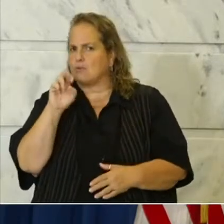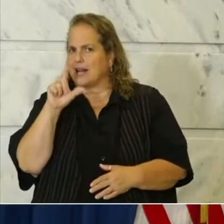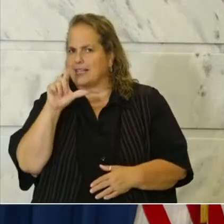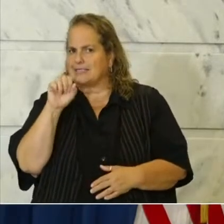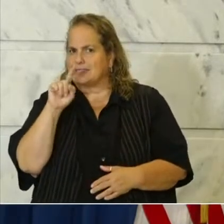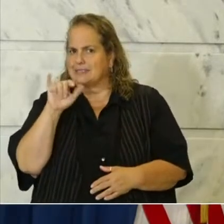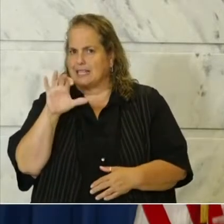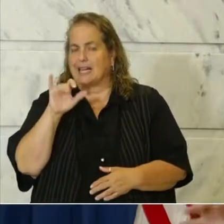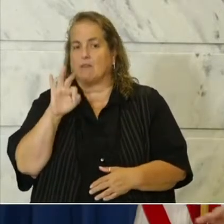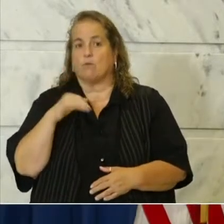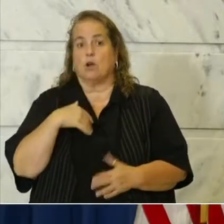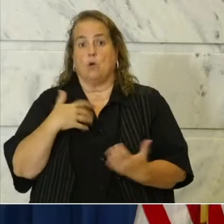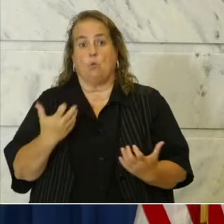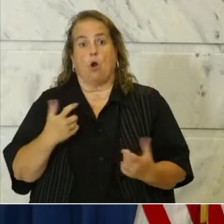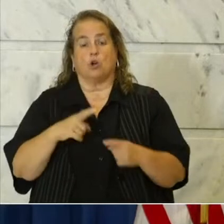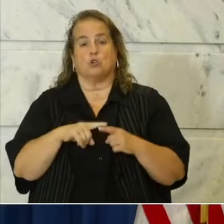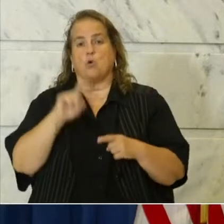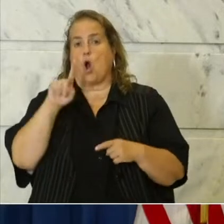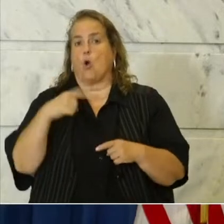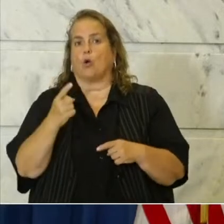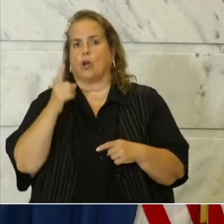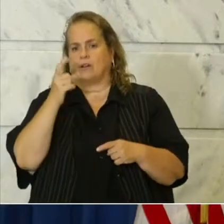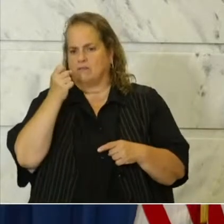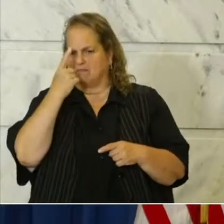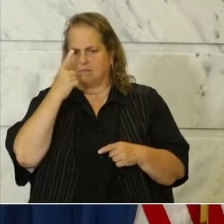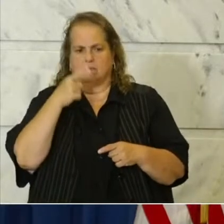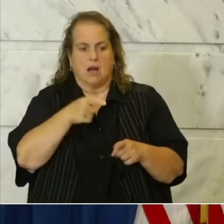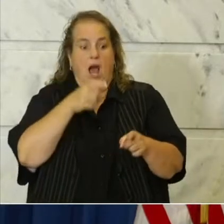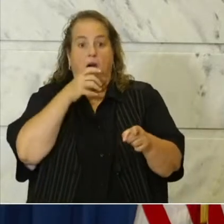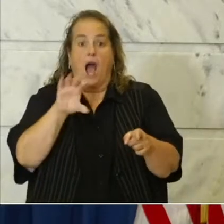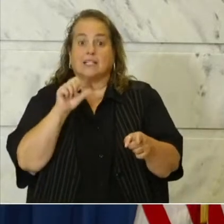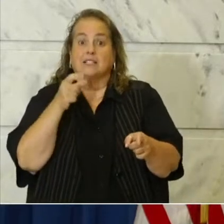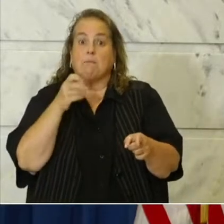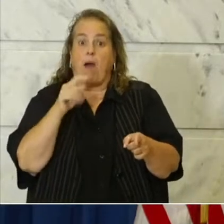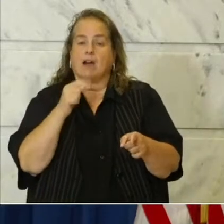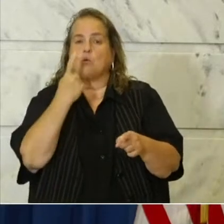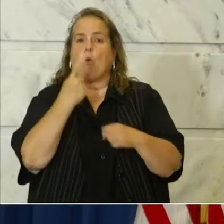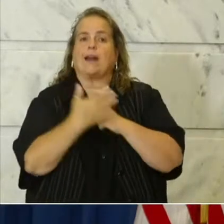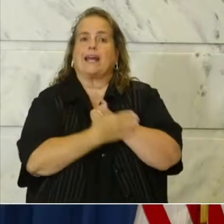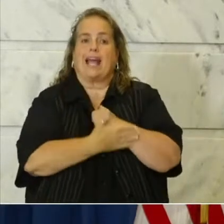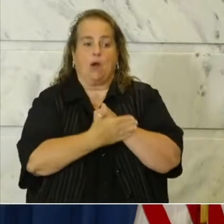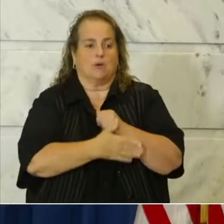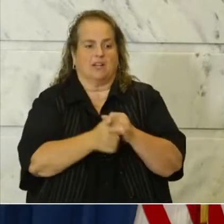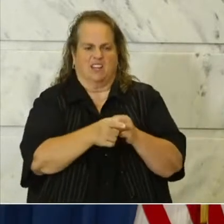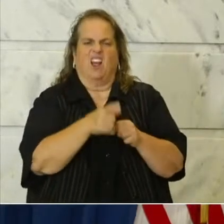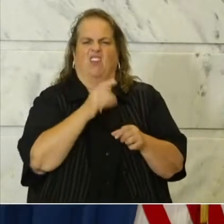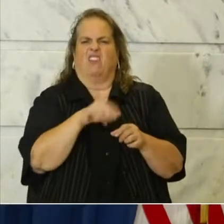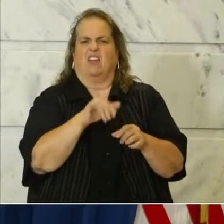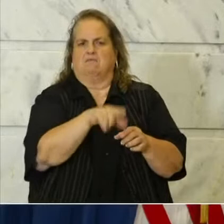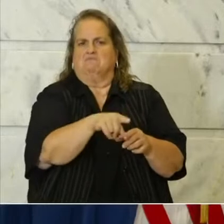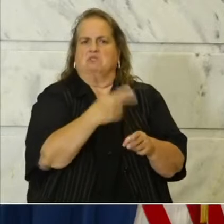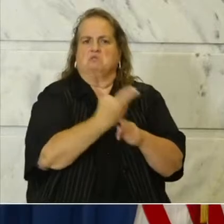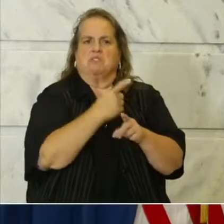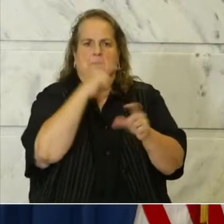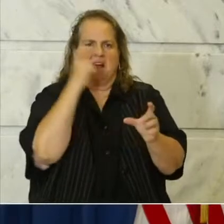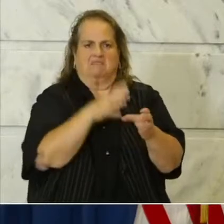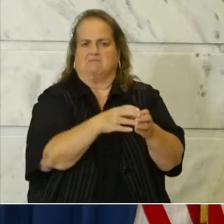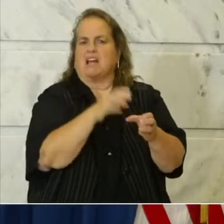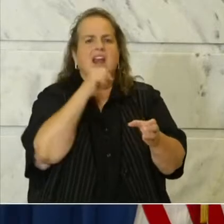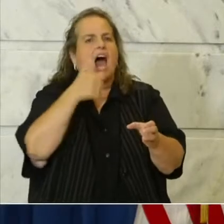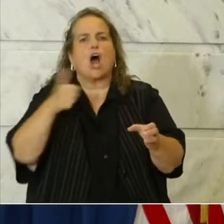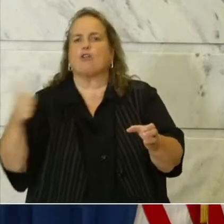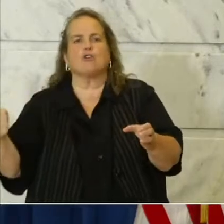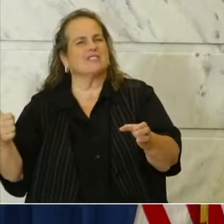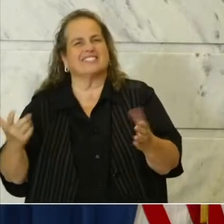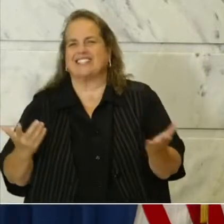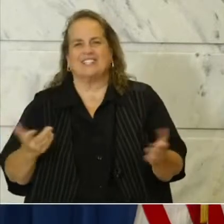things county by county, it just doesn't work. And so I'm going to put this in context for you. So this virus that we've